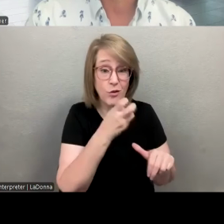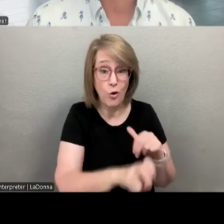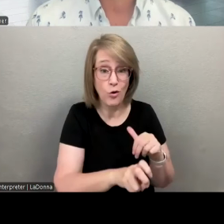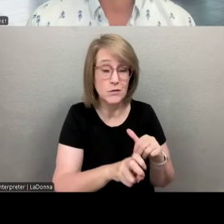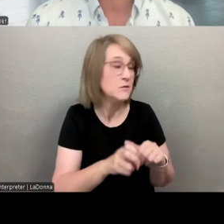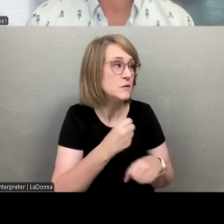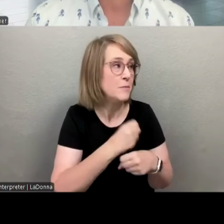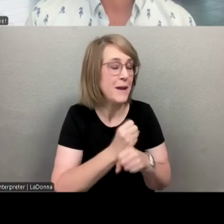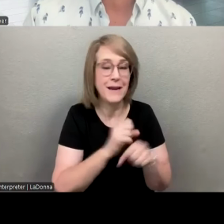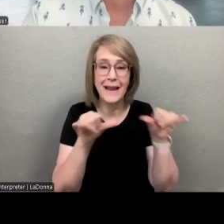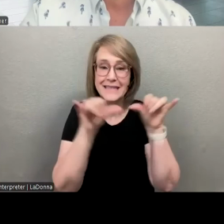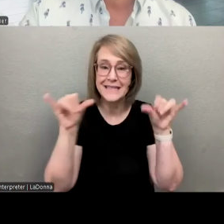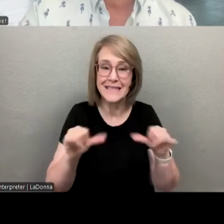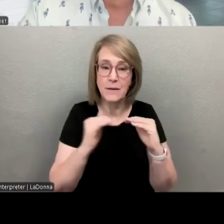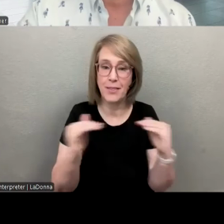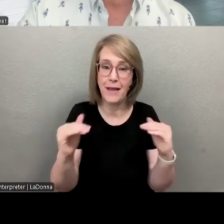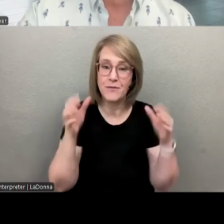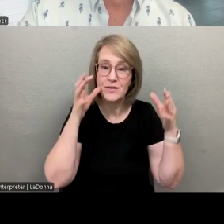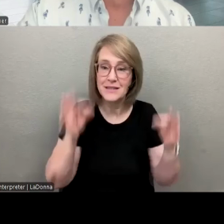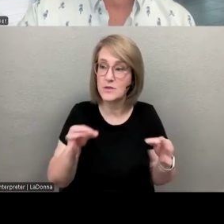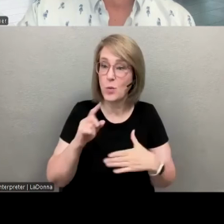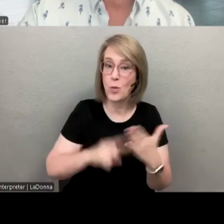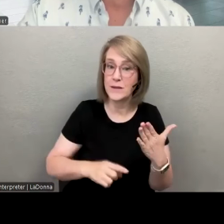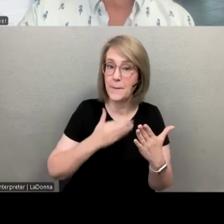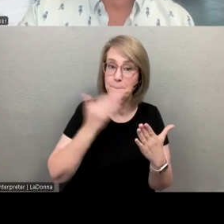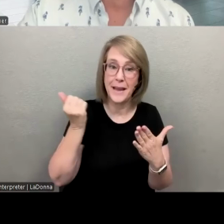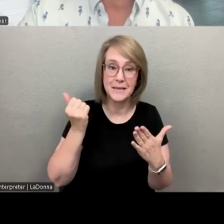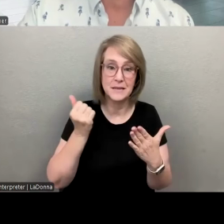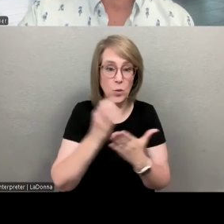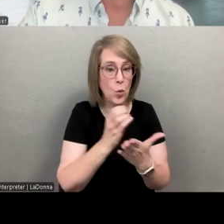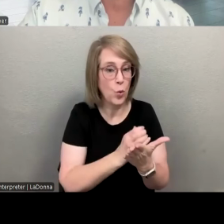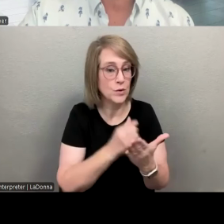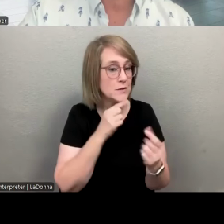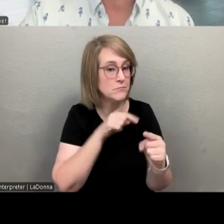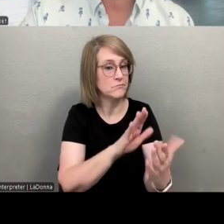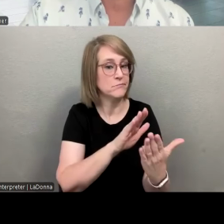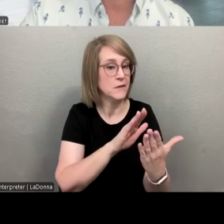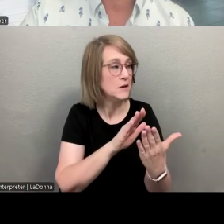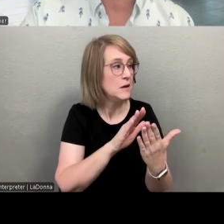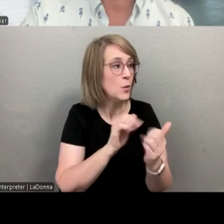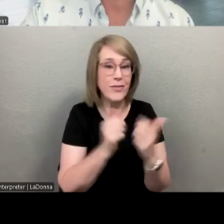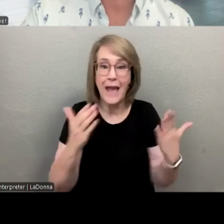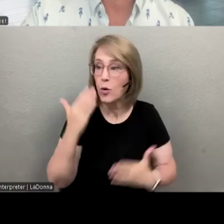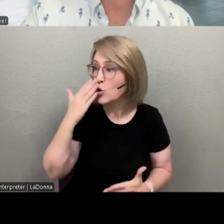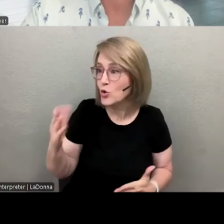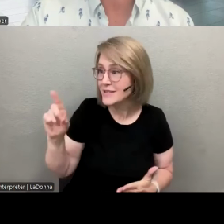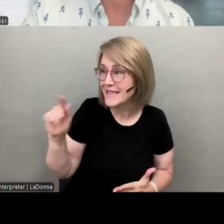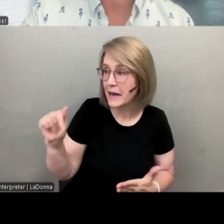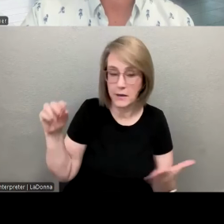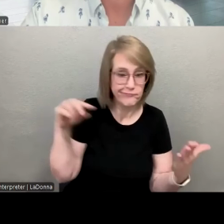level decisions about what is the best course of action without good data. And so, because otherwise we're making it based on